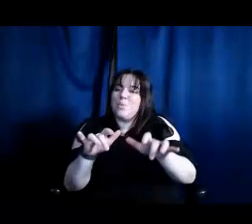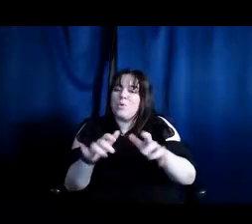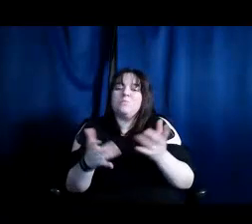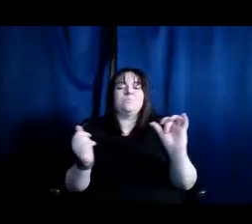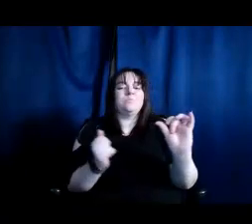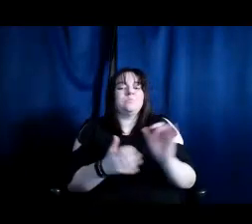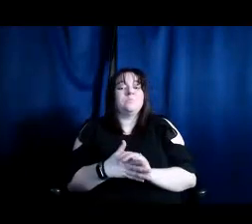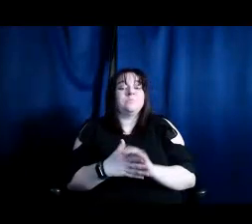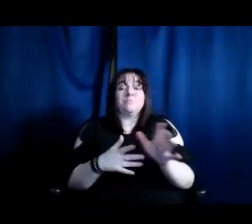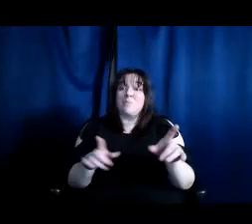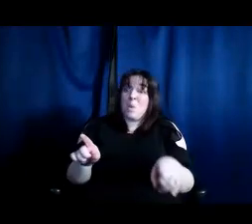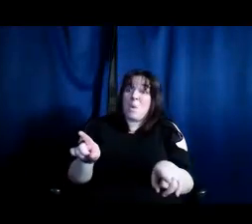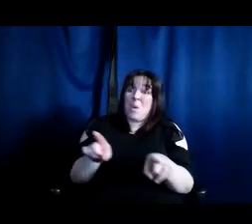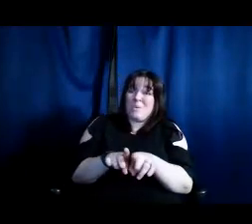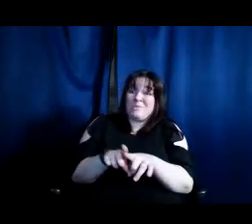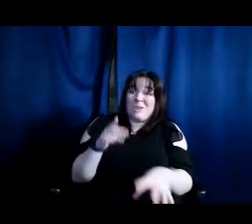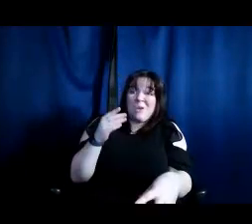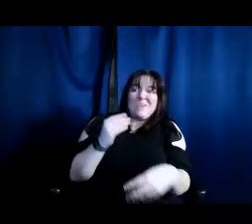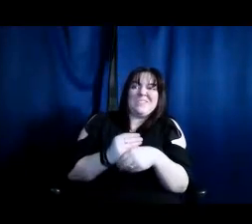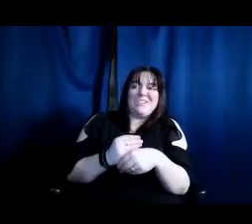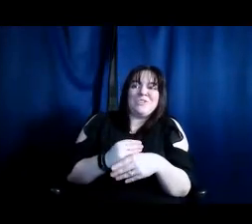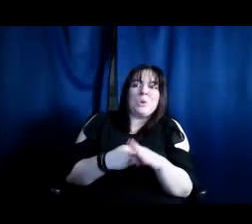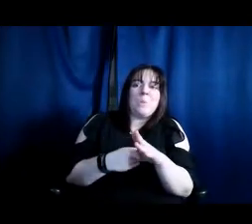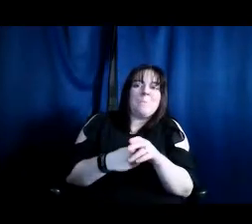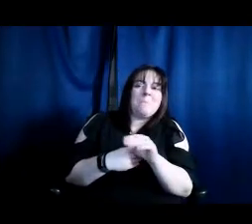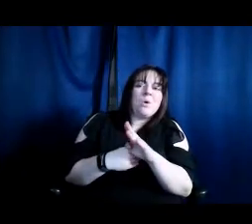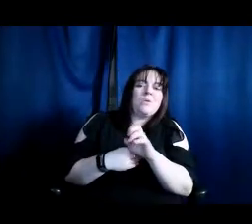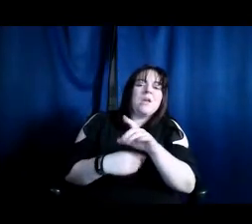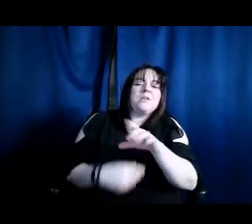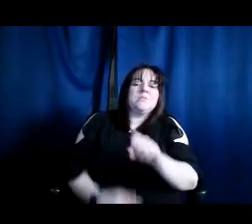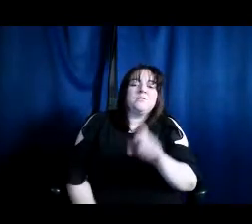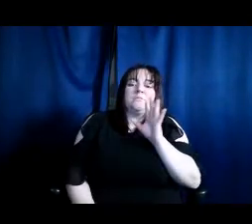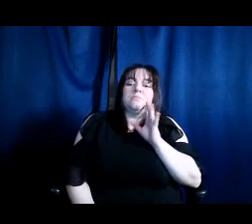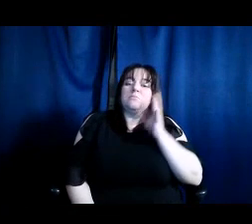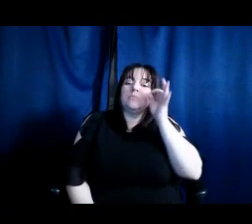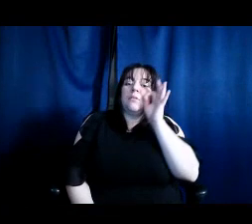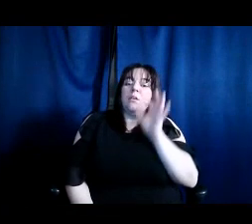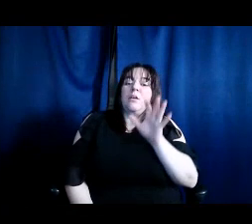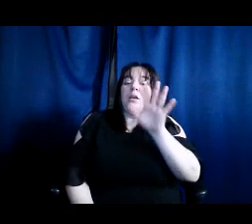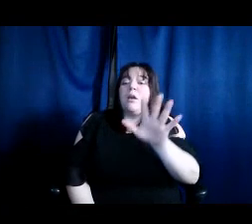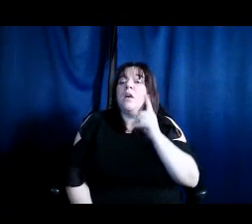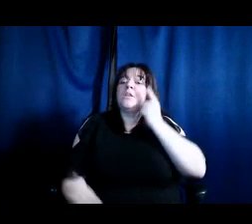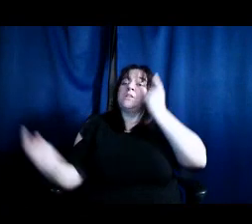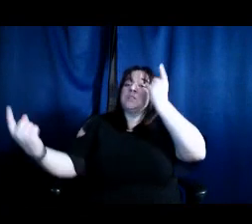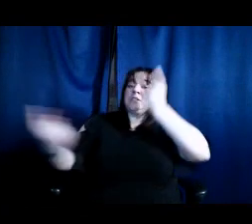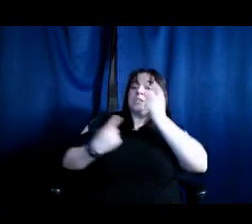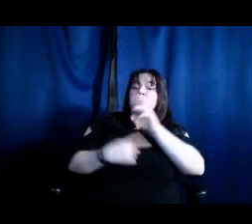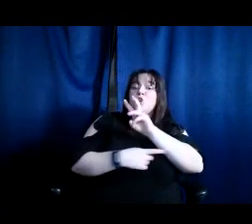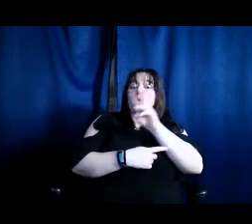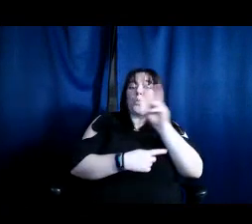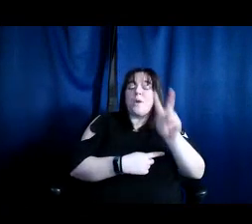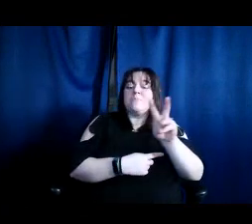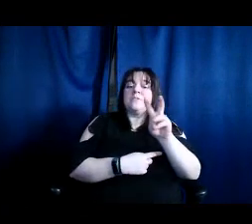bonus, consider designing the website to interact with other input methods, including touch and